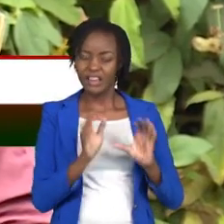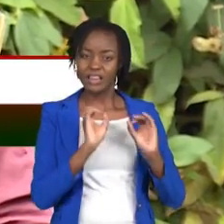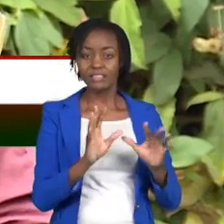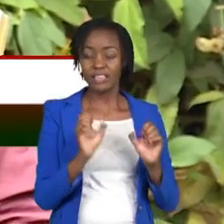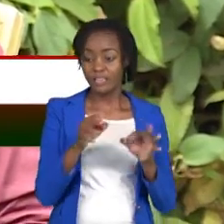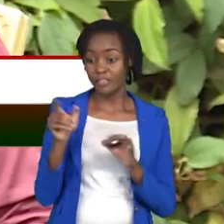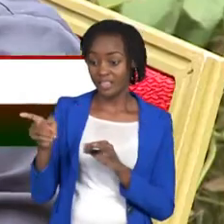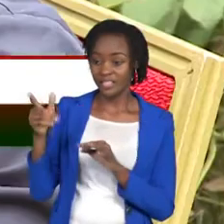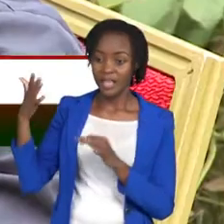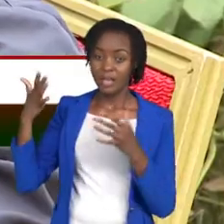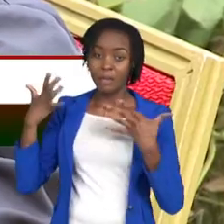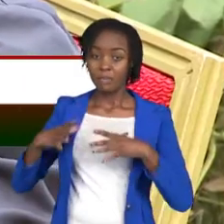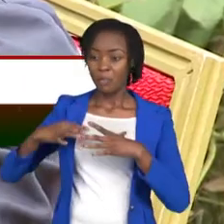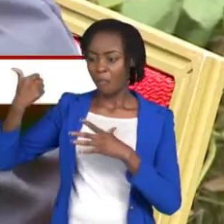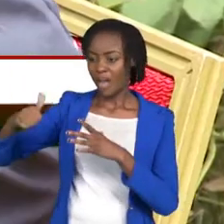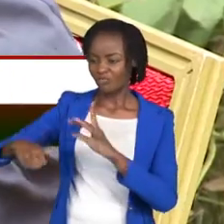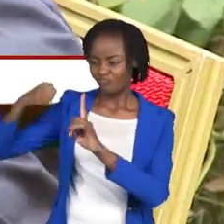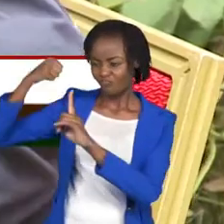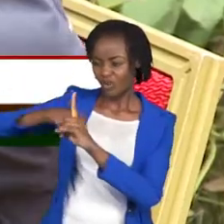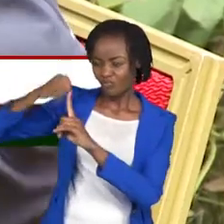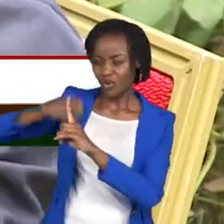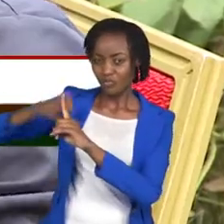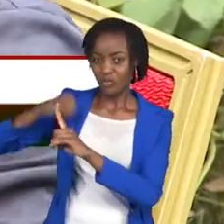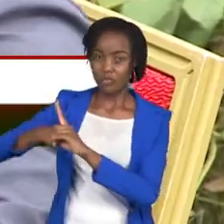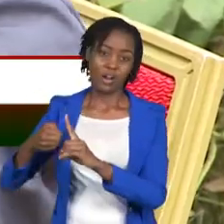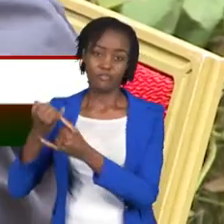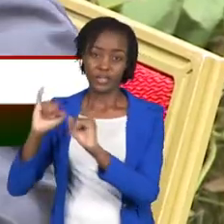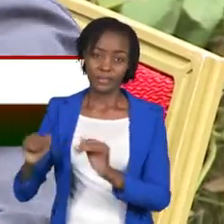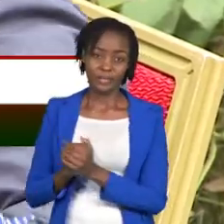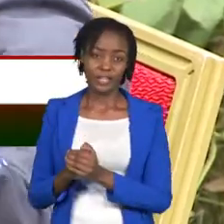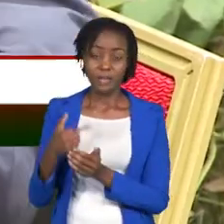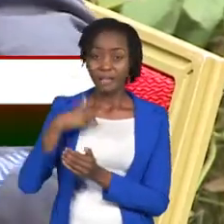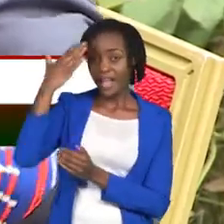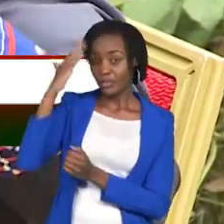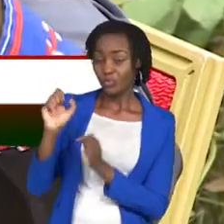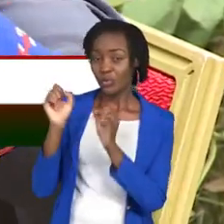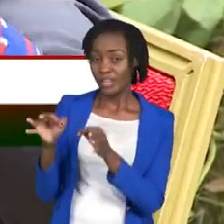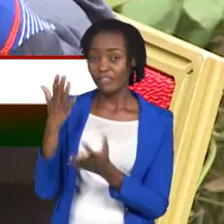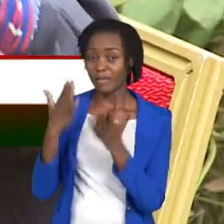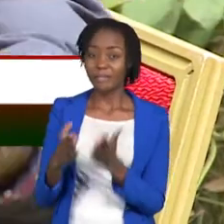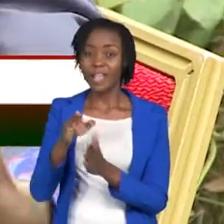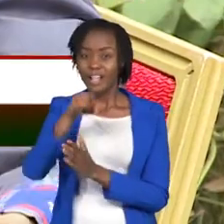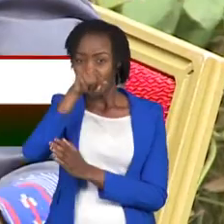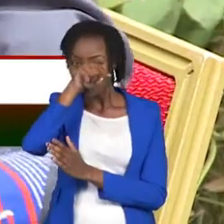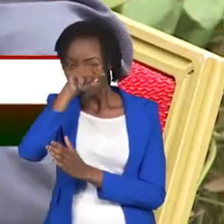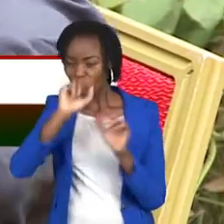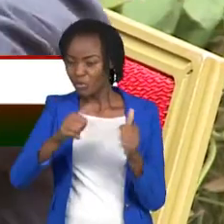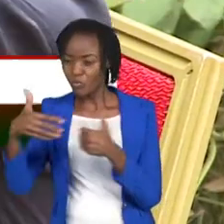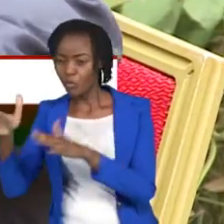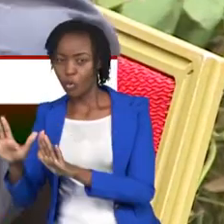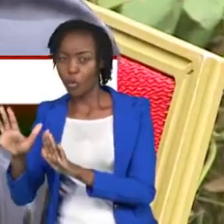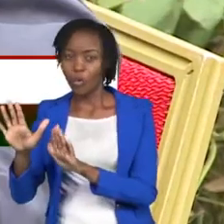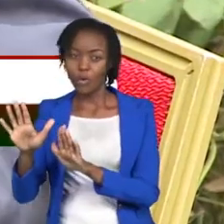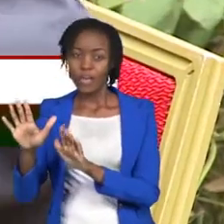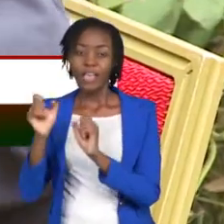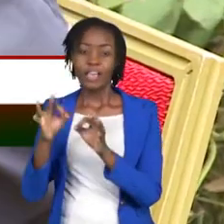heroes. Mm. Yeah, I don't know if the white settlers would have gone away if it were not for our forefathers and our grandmothers who went to